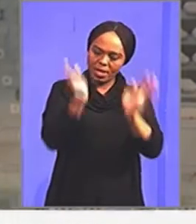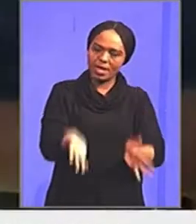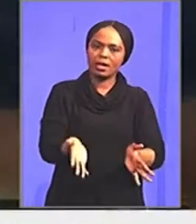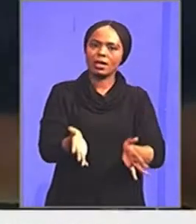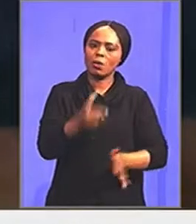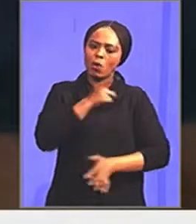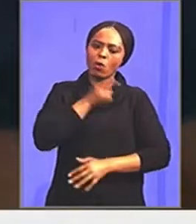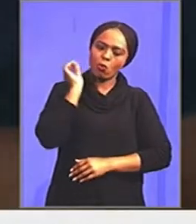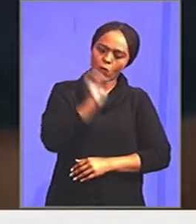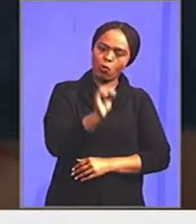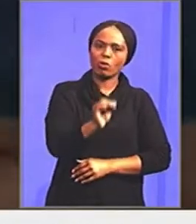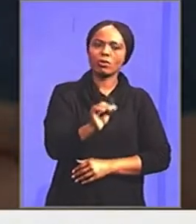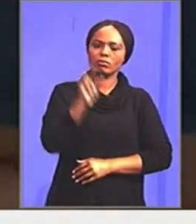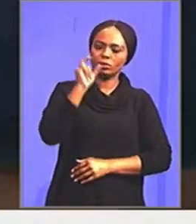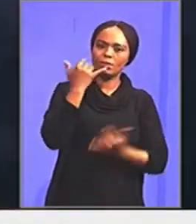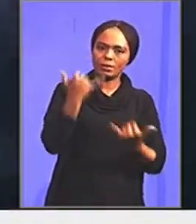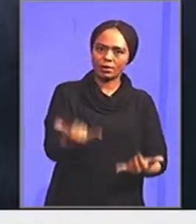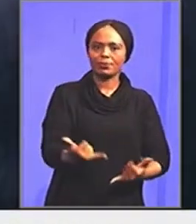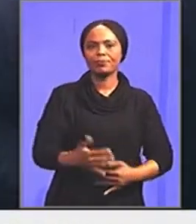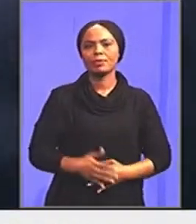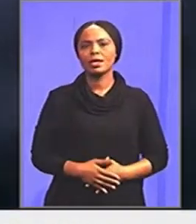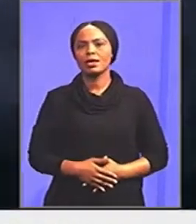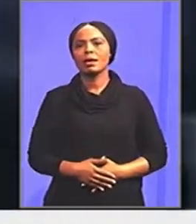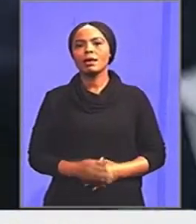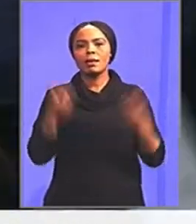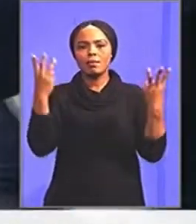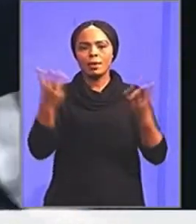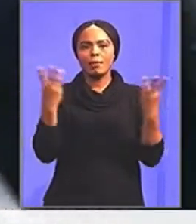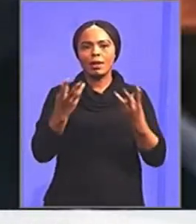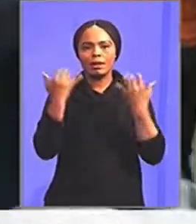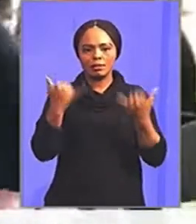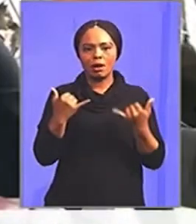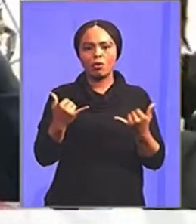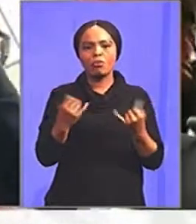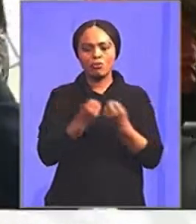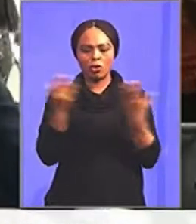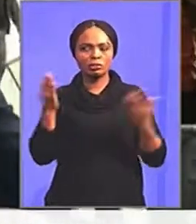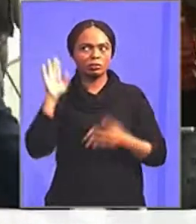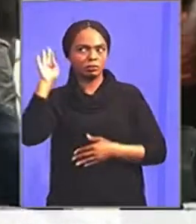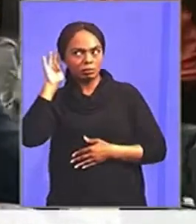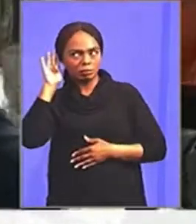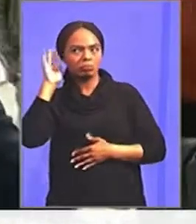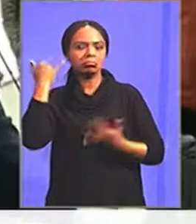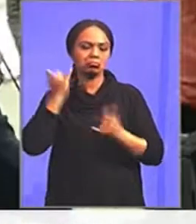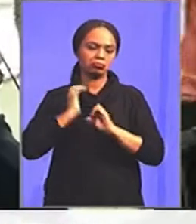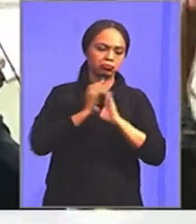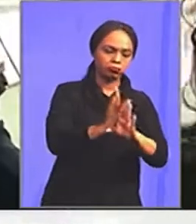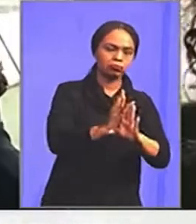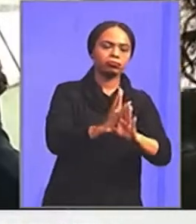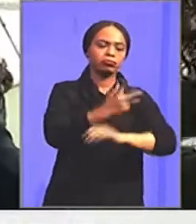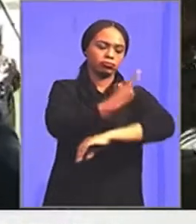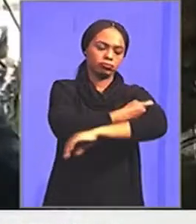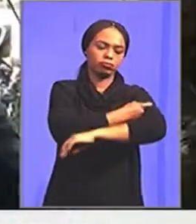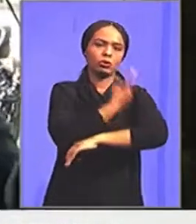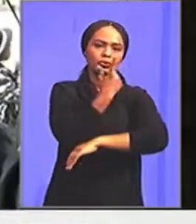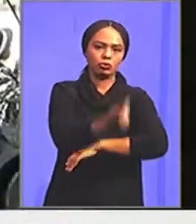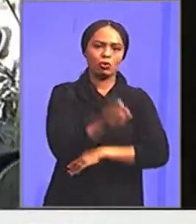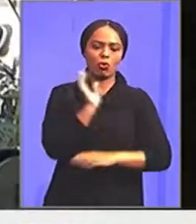jab. Batho ba bangwe ba latetše kgweletšo ye ka pela le go amogela moento. Gabjale go šomišitšwe meento e